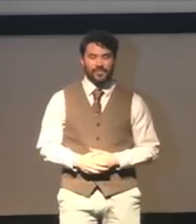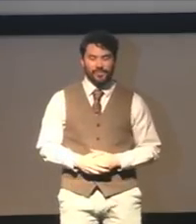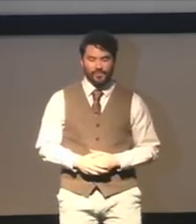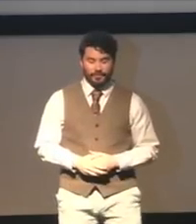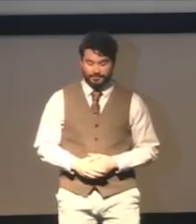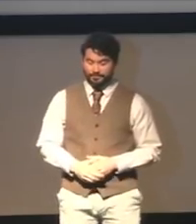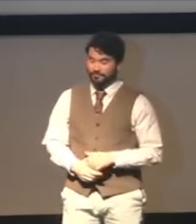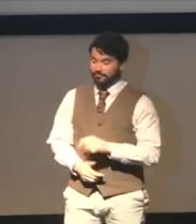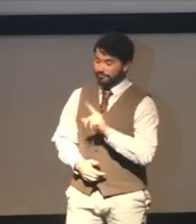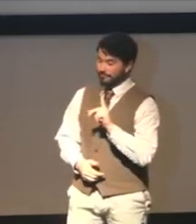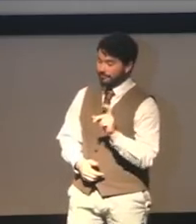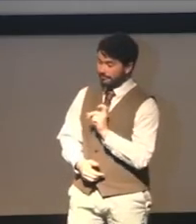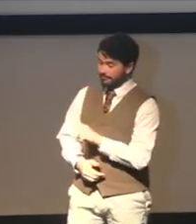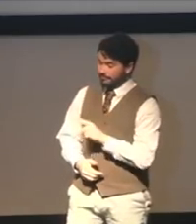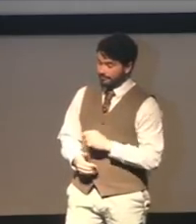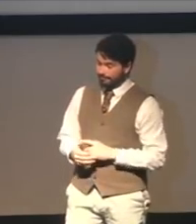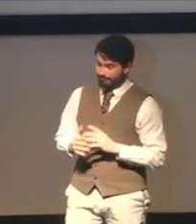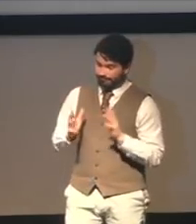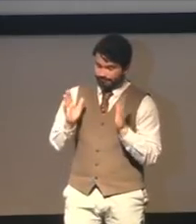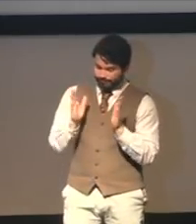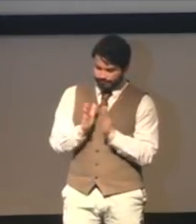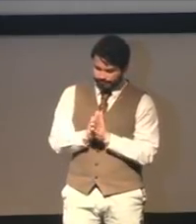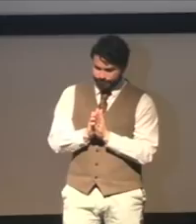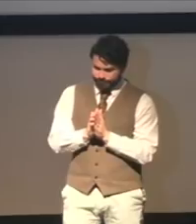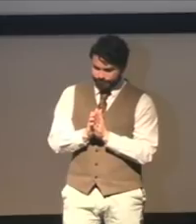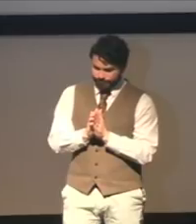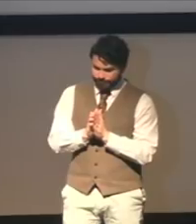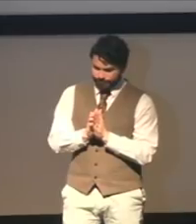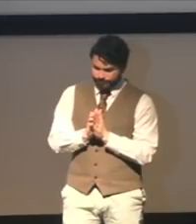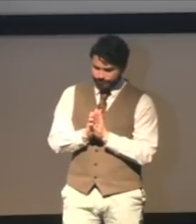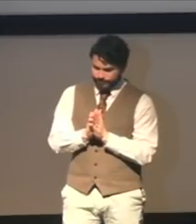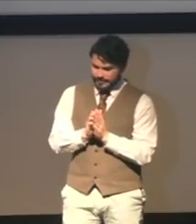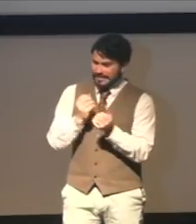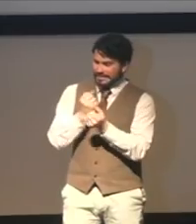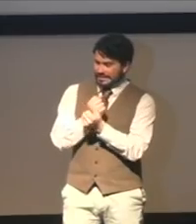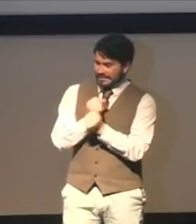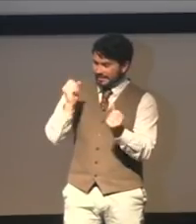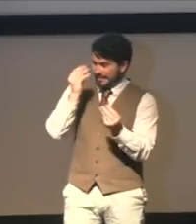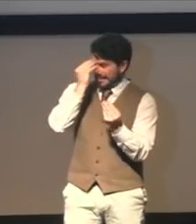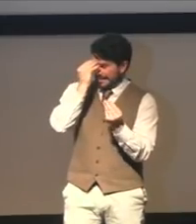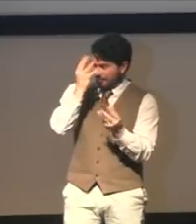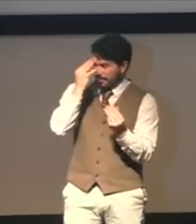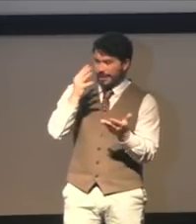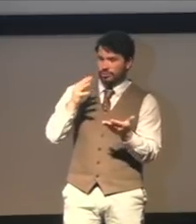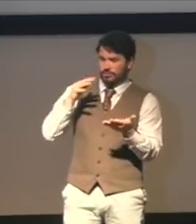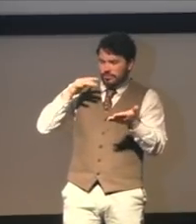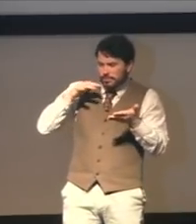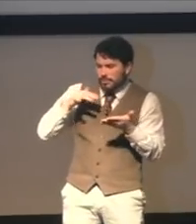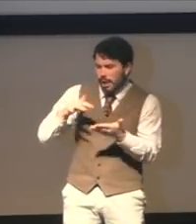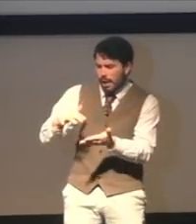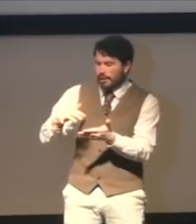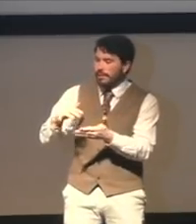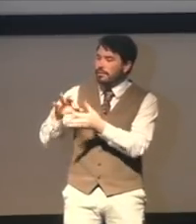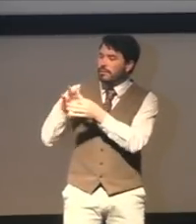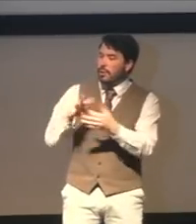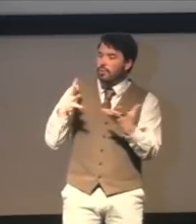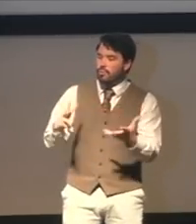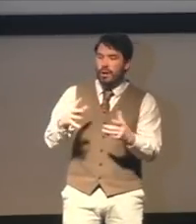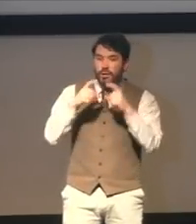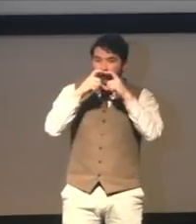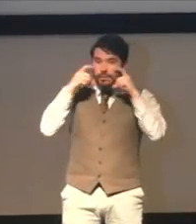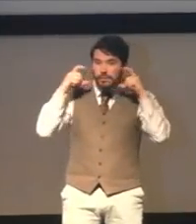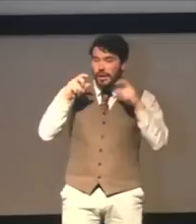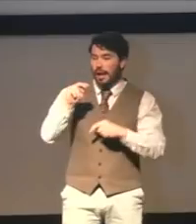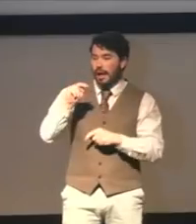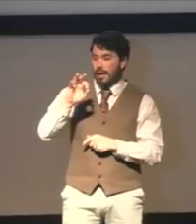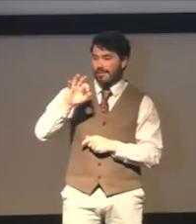So the question is, can you release safety data and studies on recycled N95s, and have they been